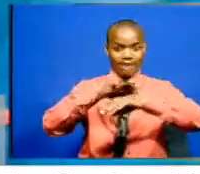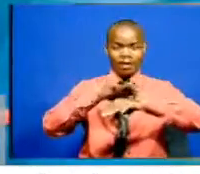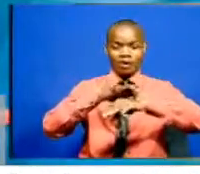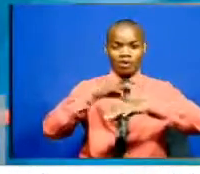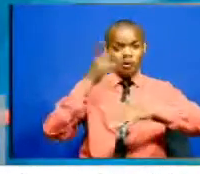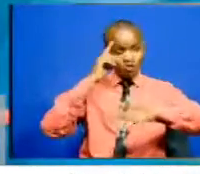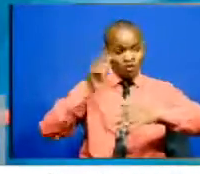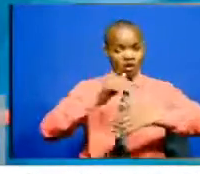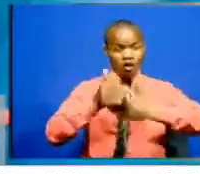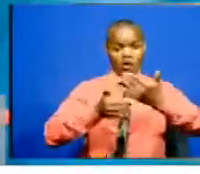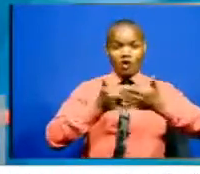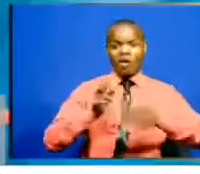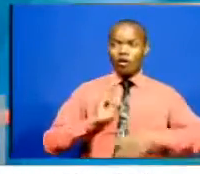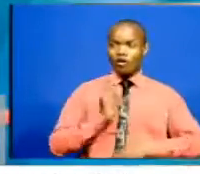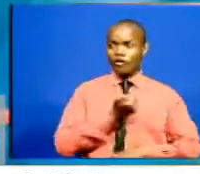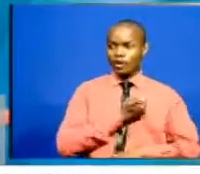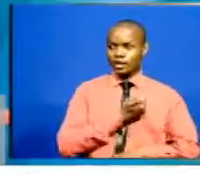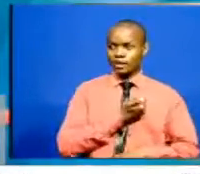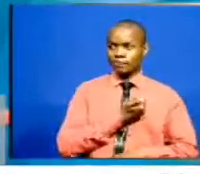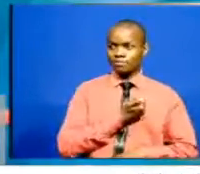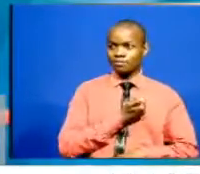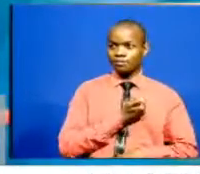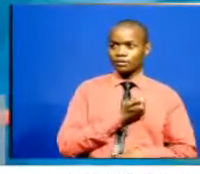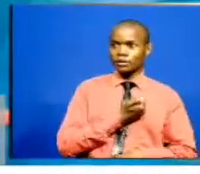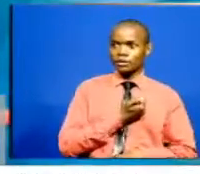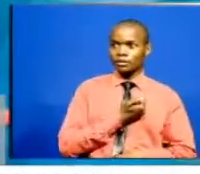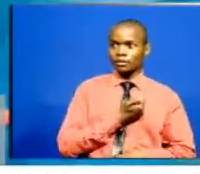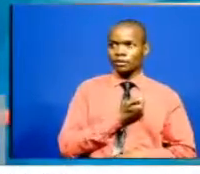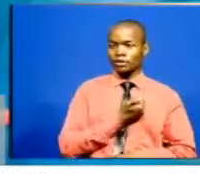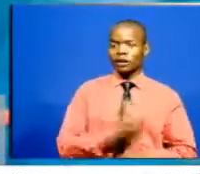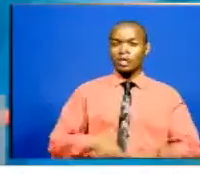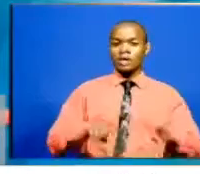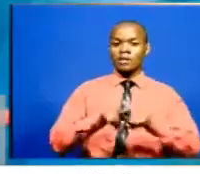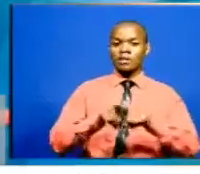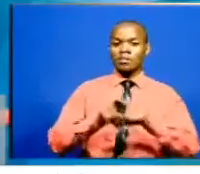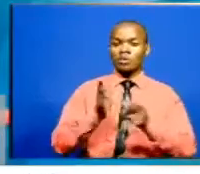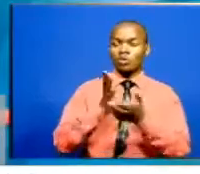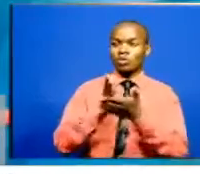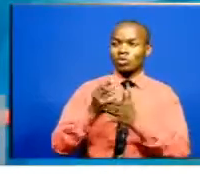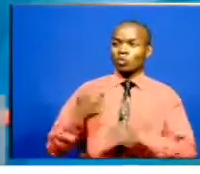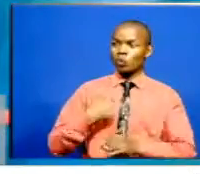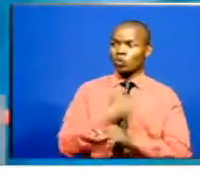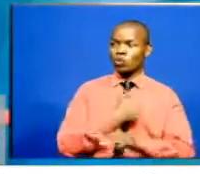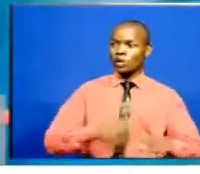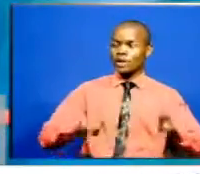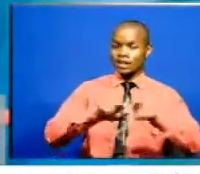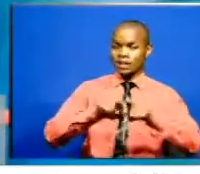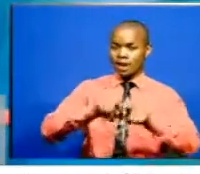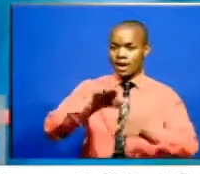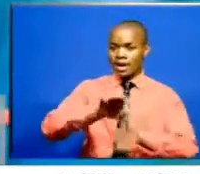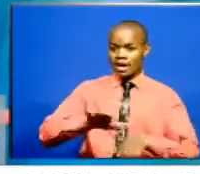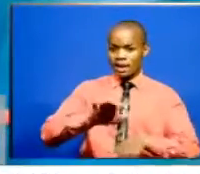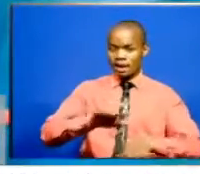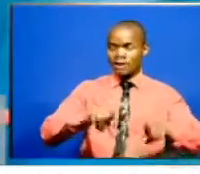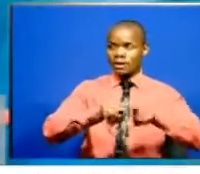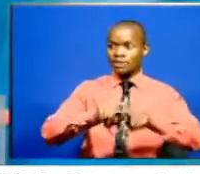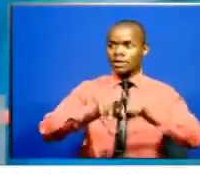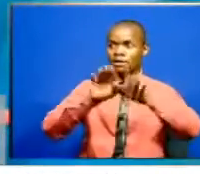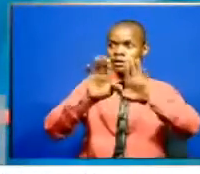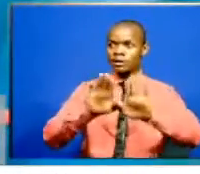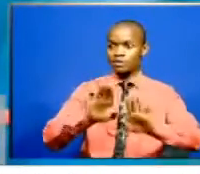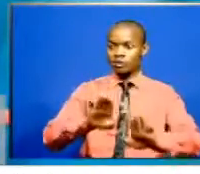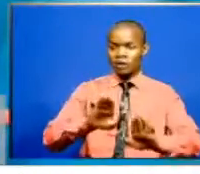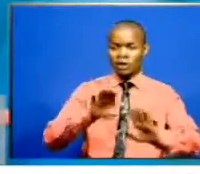and that we are all in the same boat and should be really working